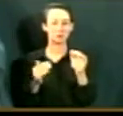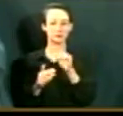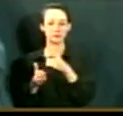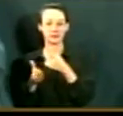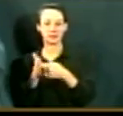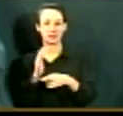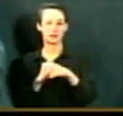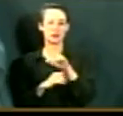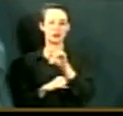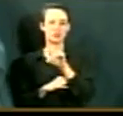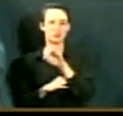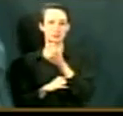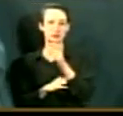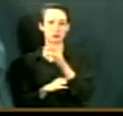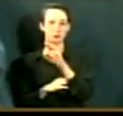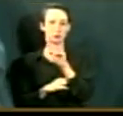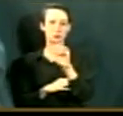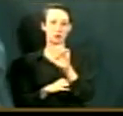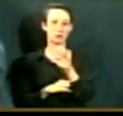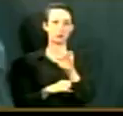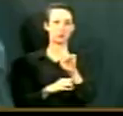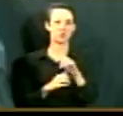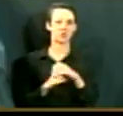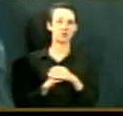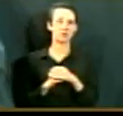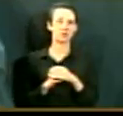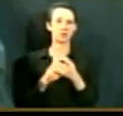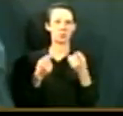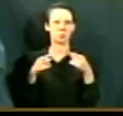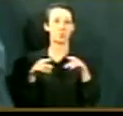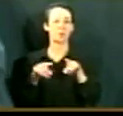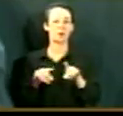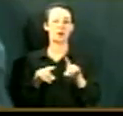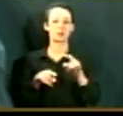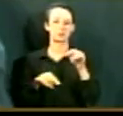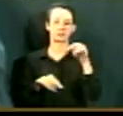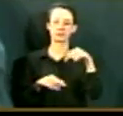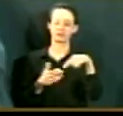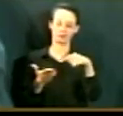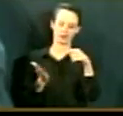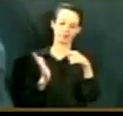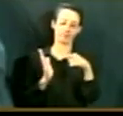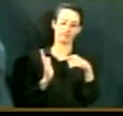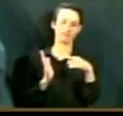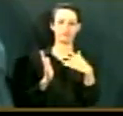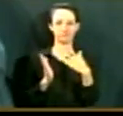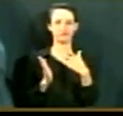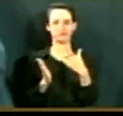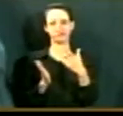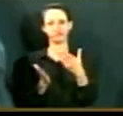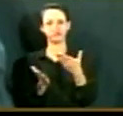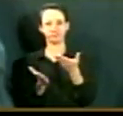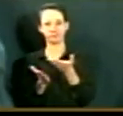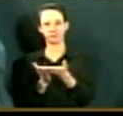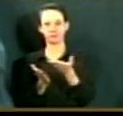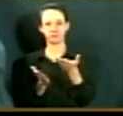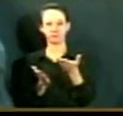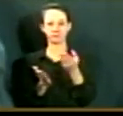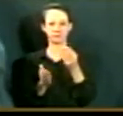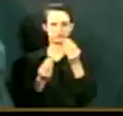tax rate of these places, because while this is all valid and useful